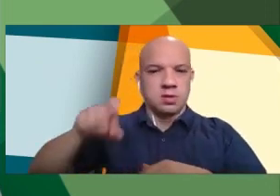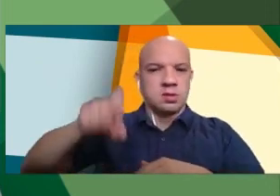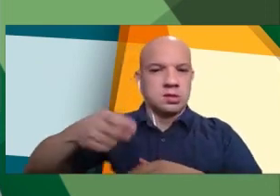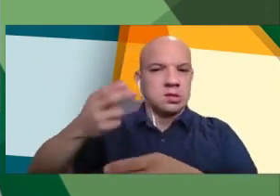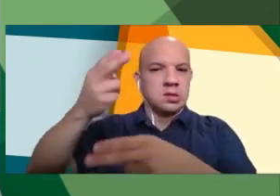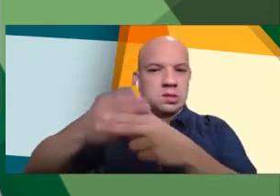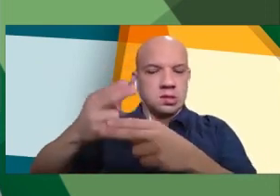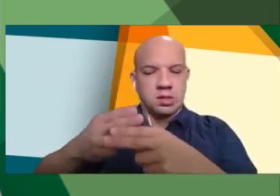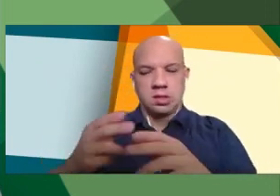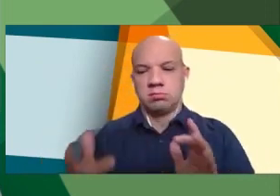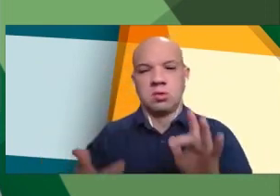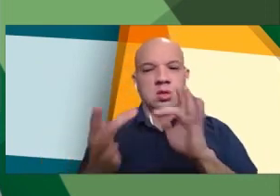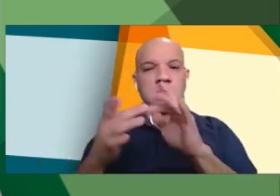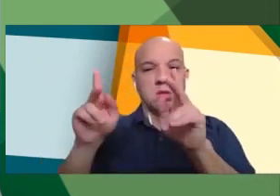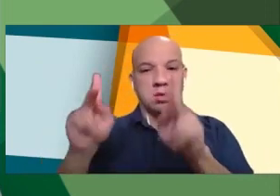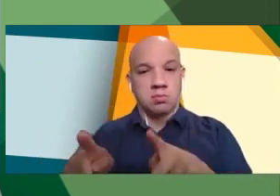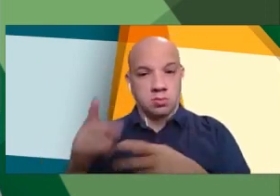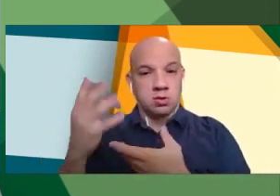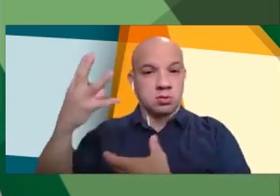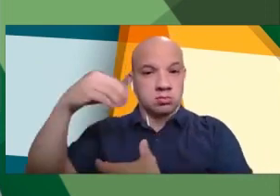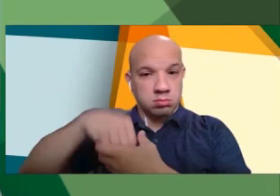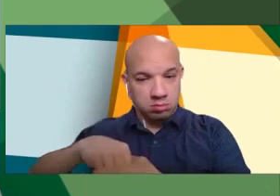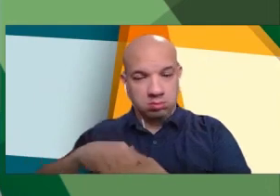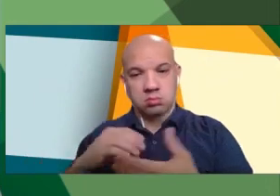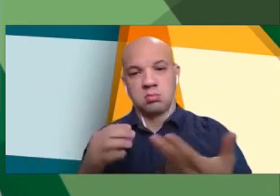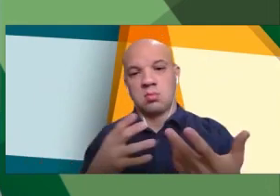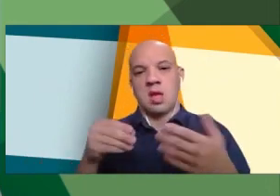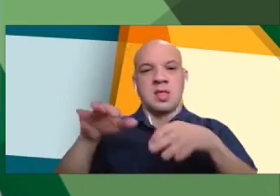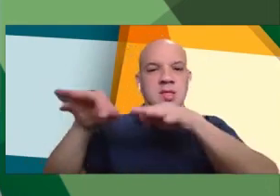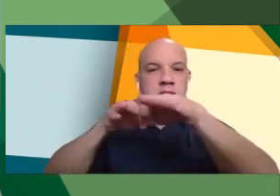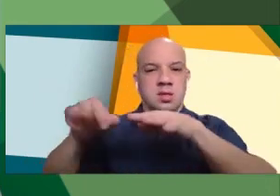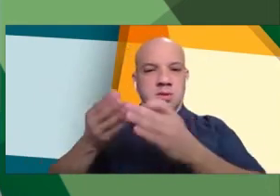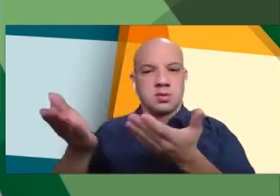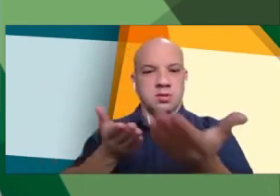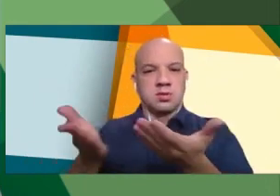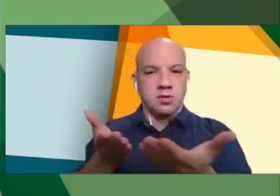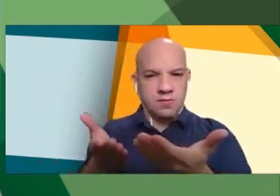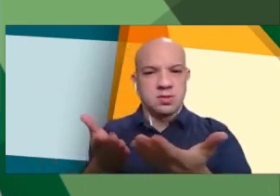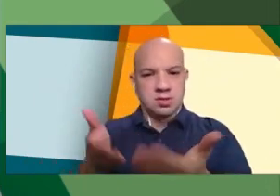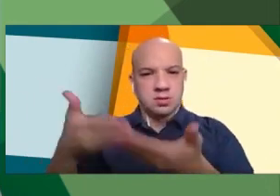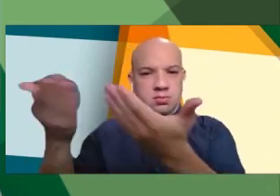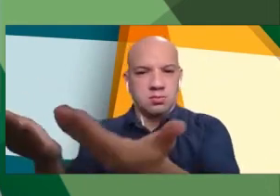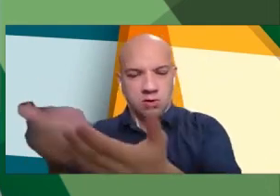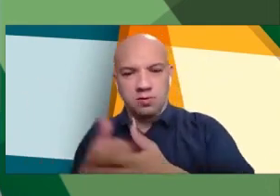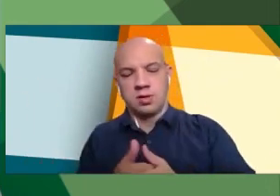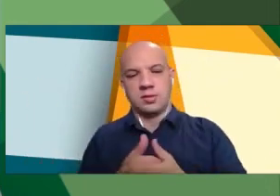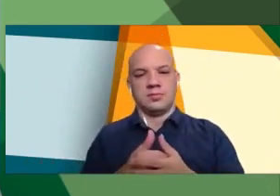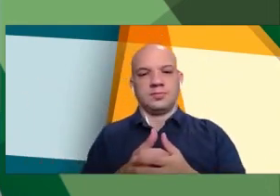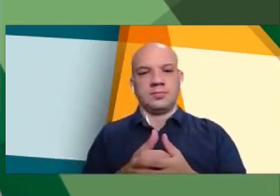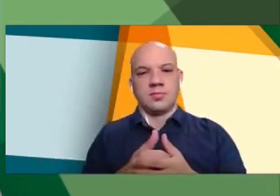the contact person, phone, email address, and description of services provided in Exhibit